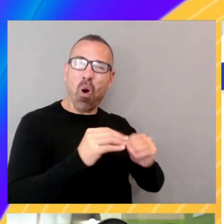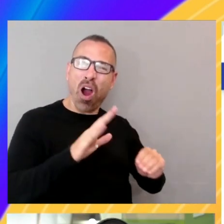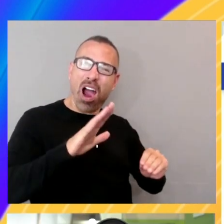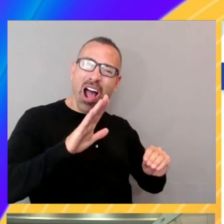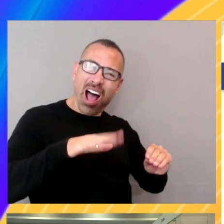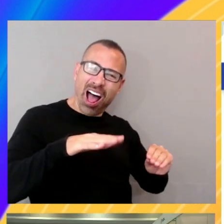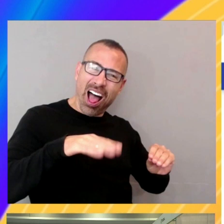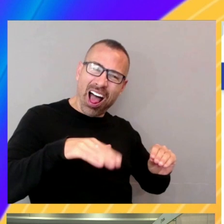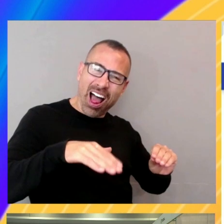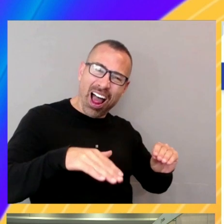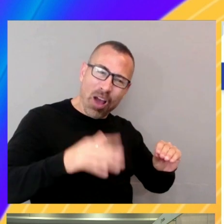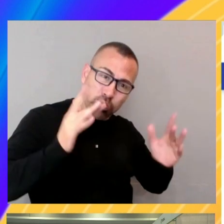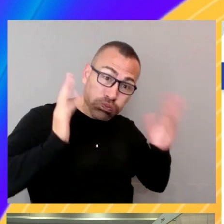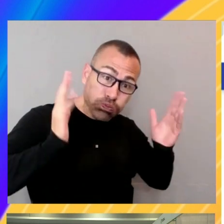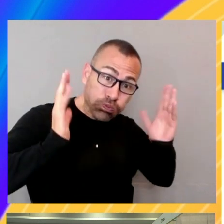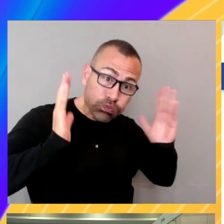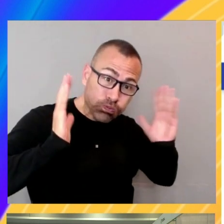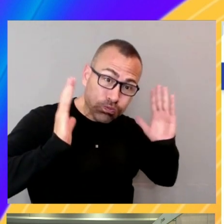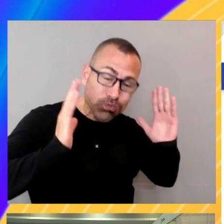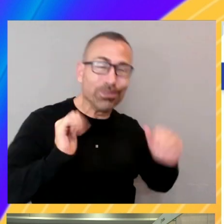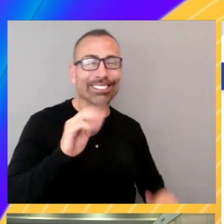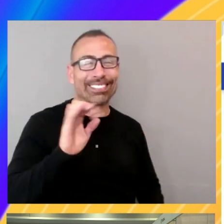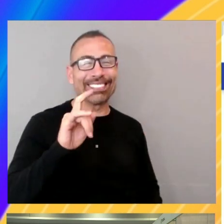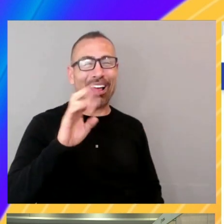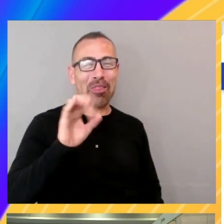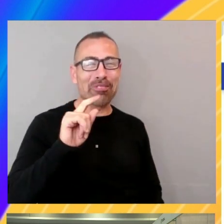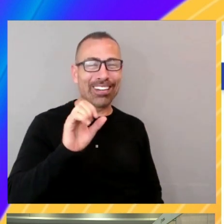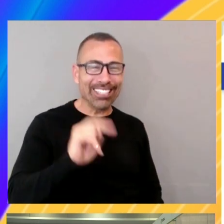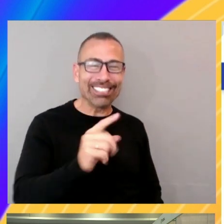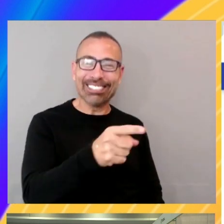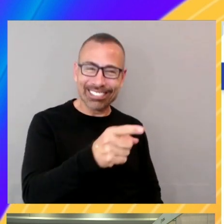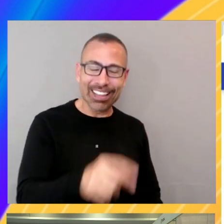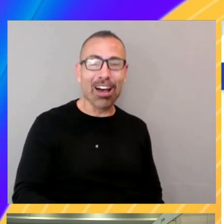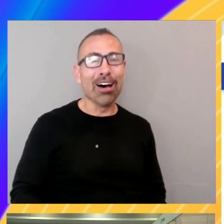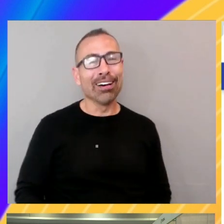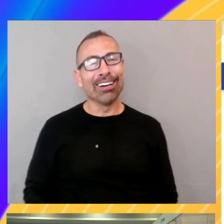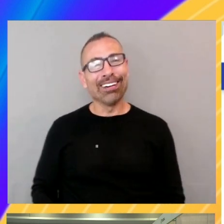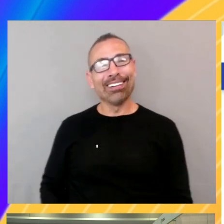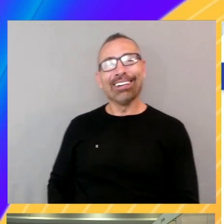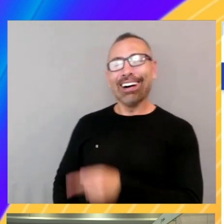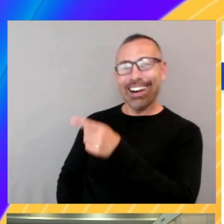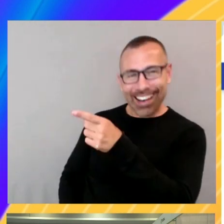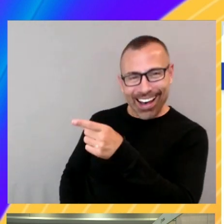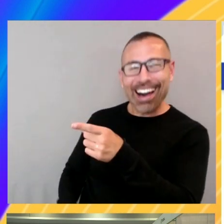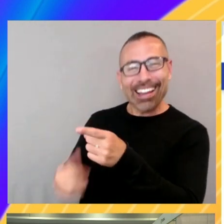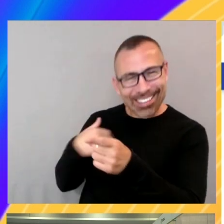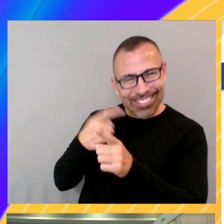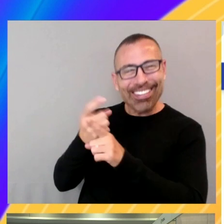we can start. You know the jokes. You're telling me you don't know the jokes. I've got a few jokes, maybe, just a few.